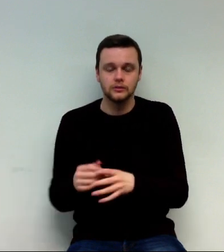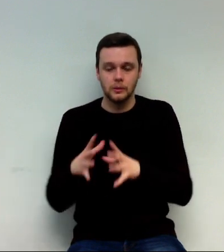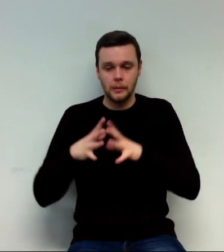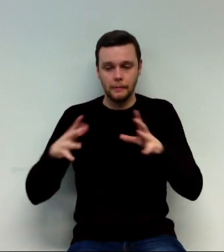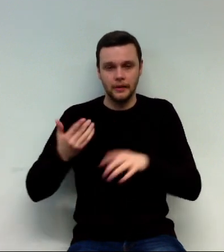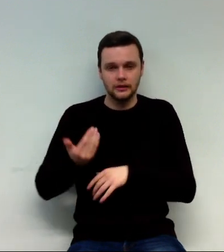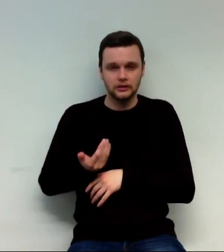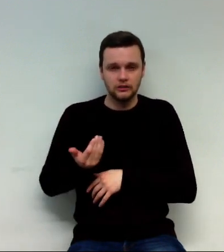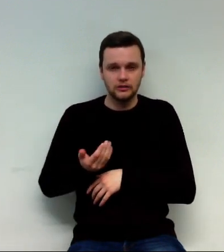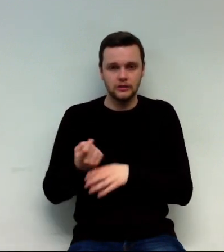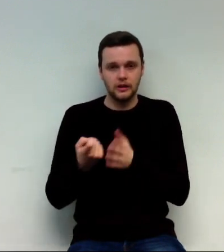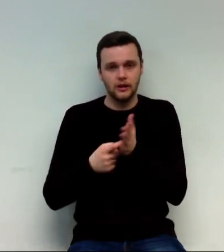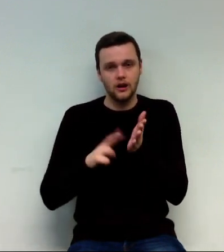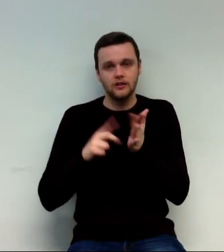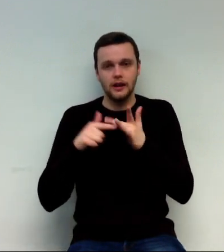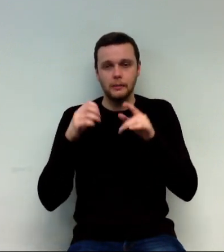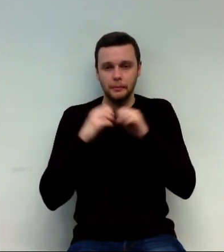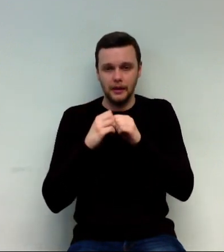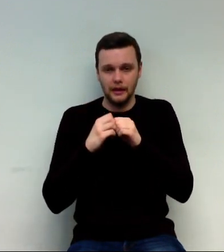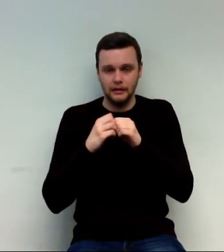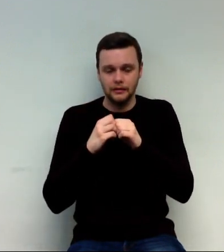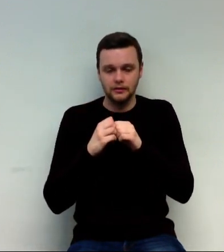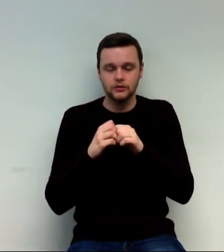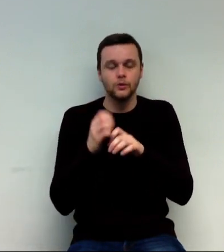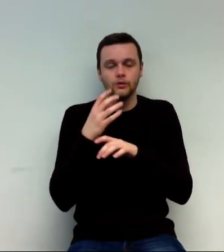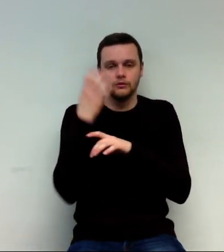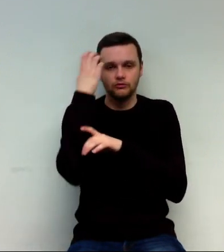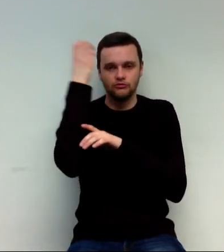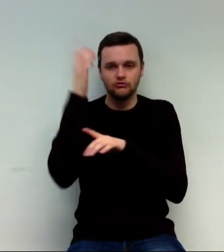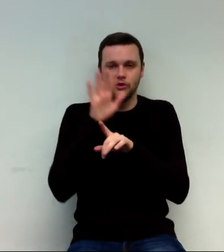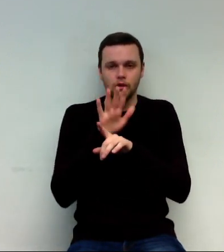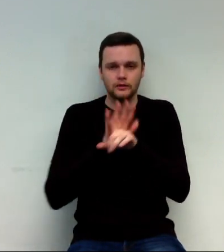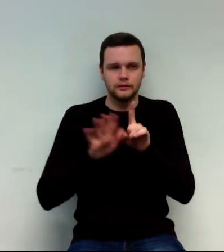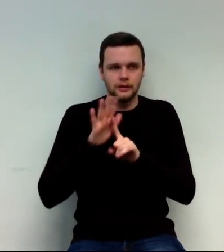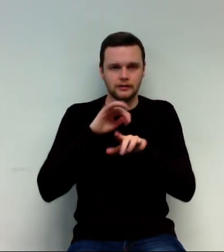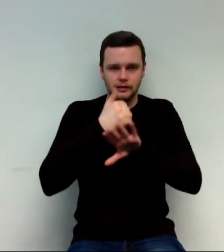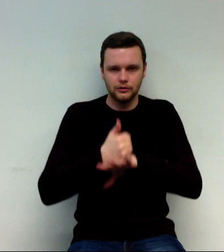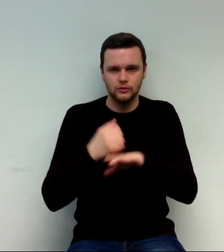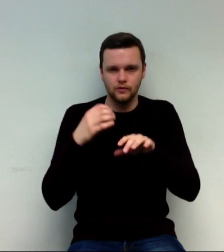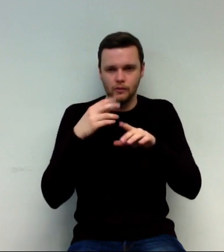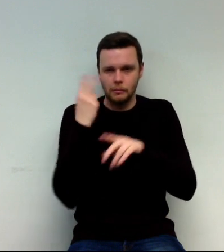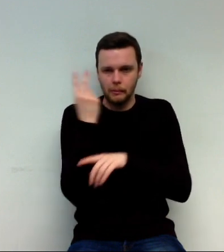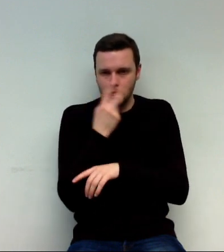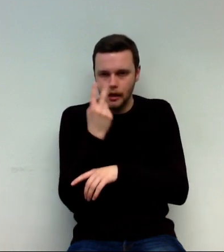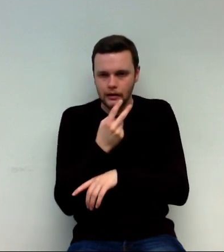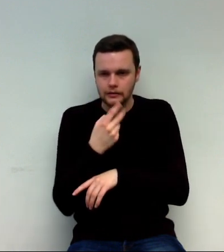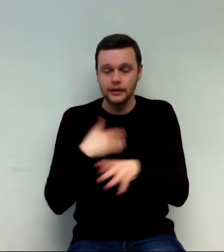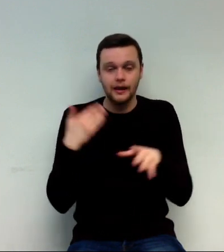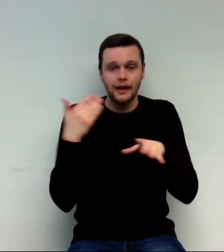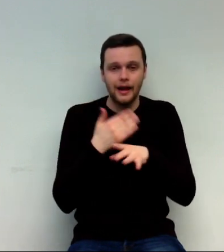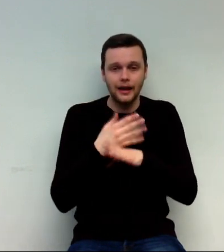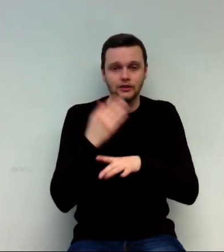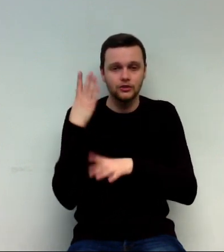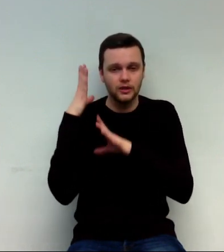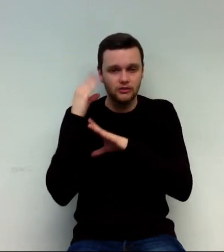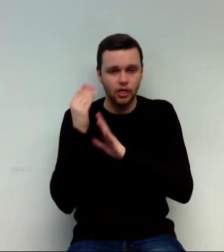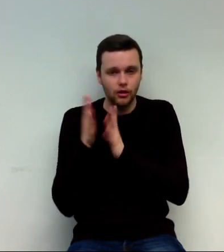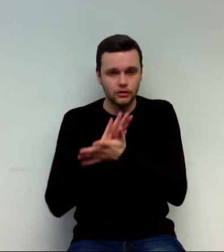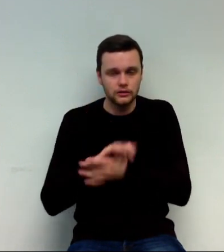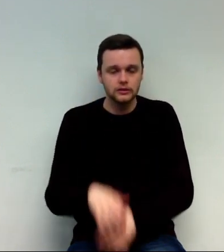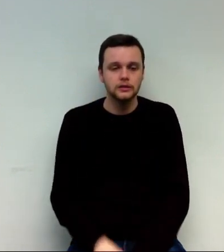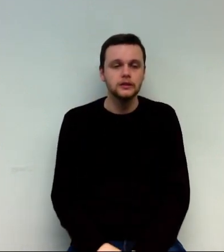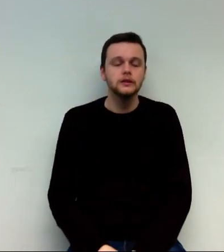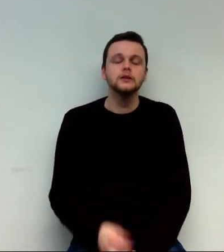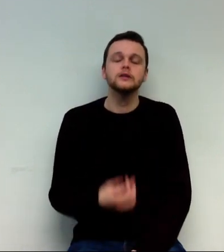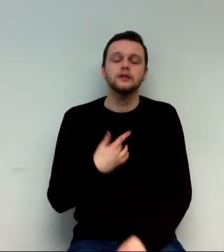charities like the RNIB, which is the Royal National Institute for the Blind, Action on Hearing Loss. They'll be able to put you in touch with local groups. They're also really good for some